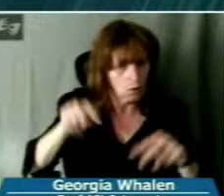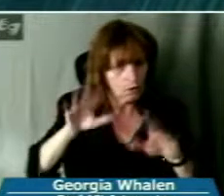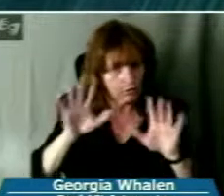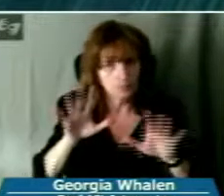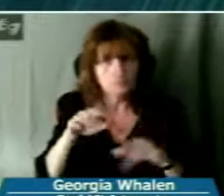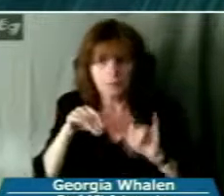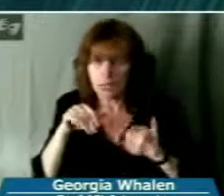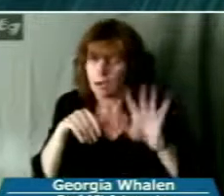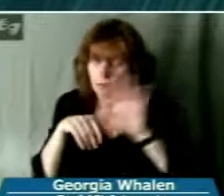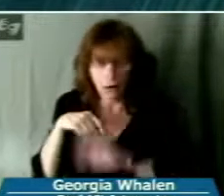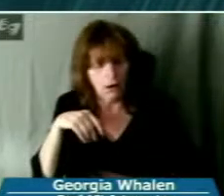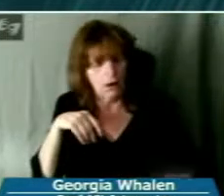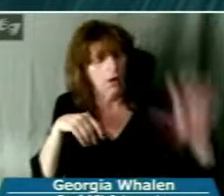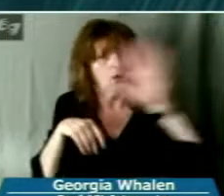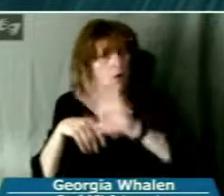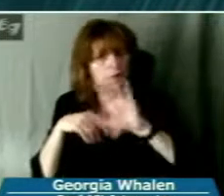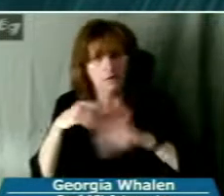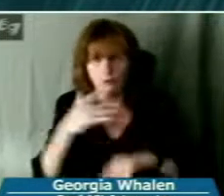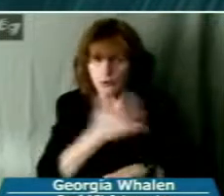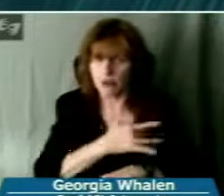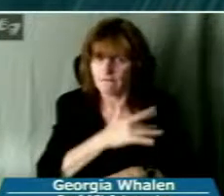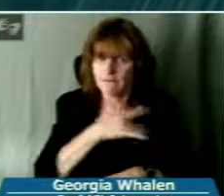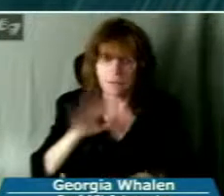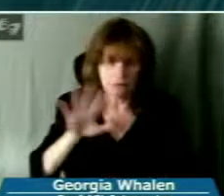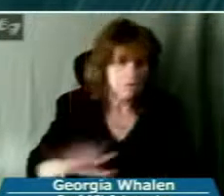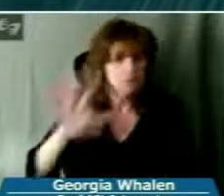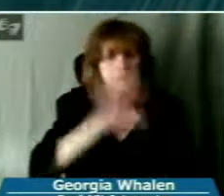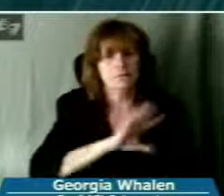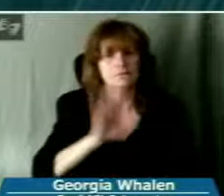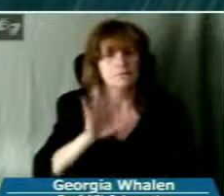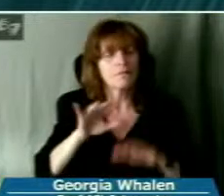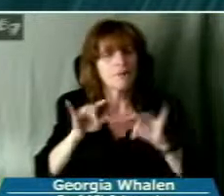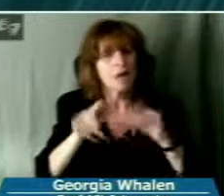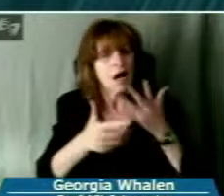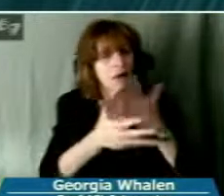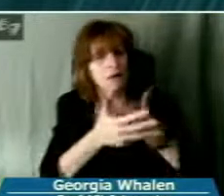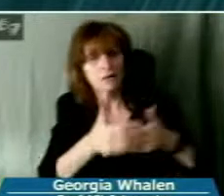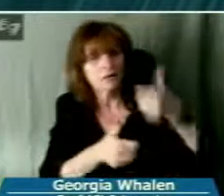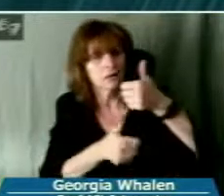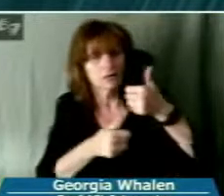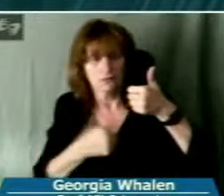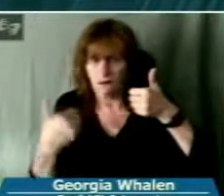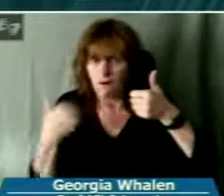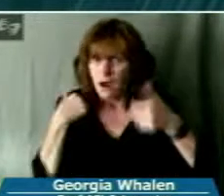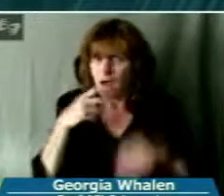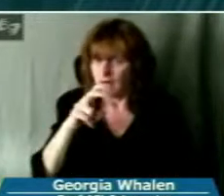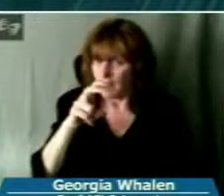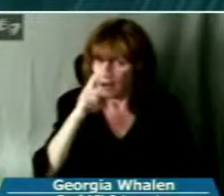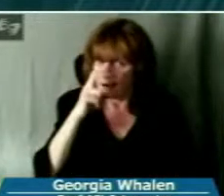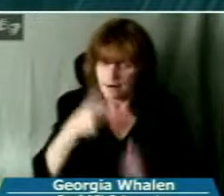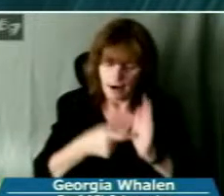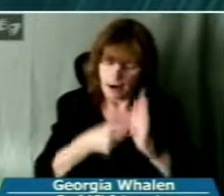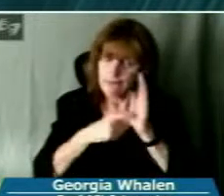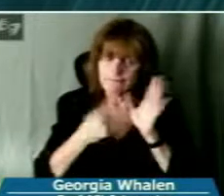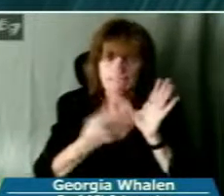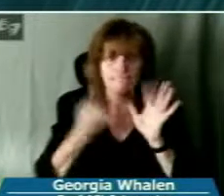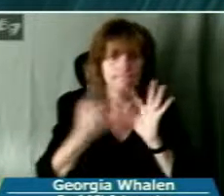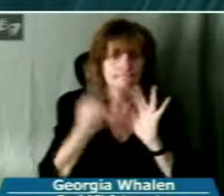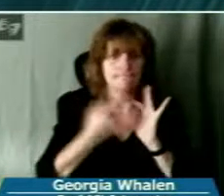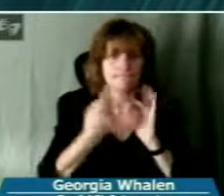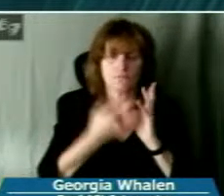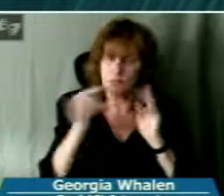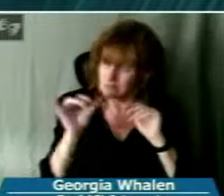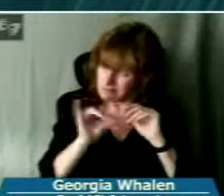the RHRA has been involved and has a number of conditions that they have for returning to this home as well. And